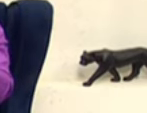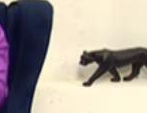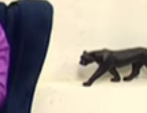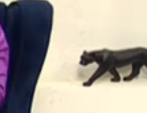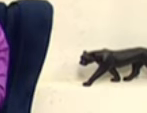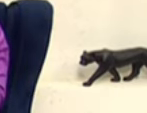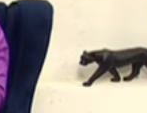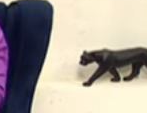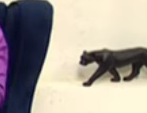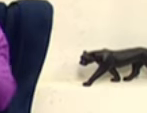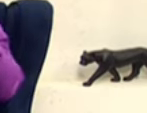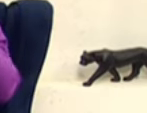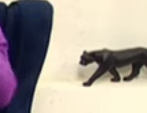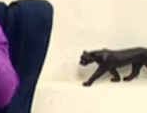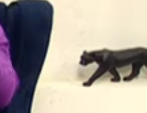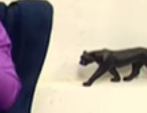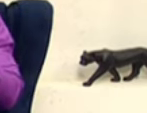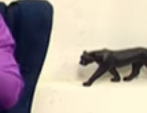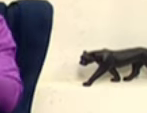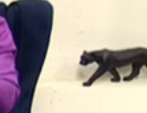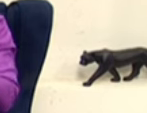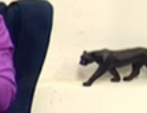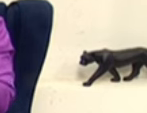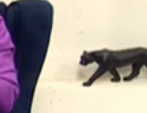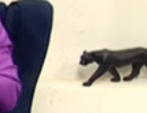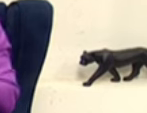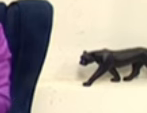Yaba. Then,